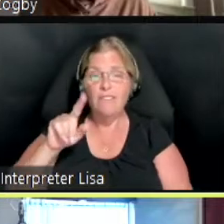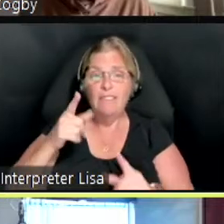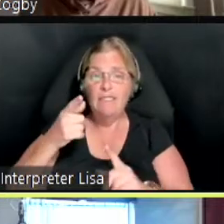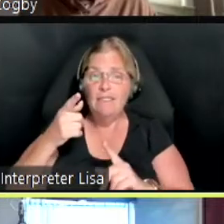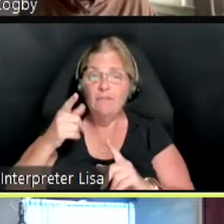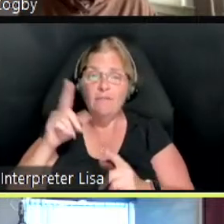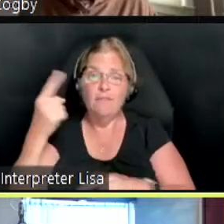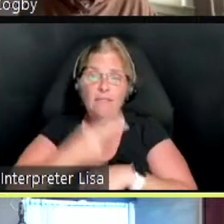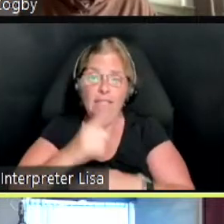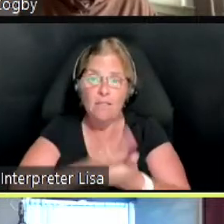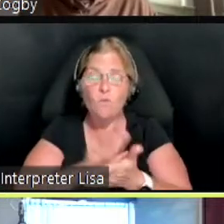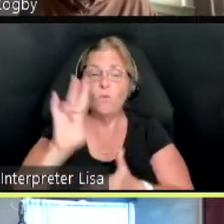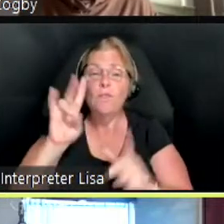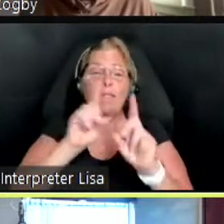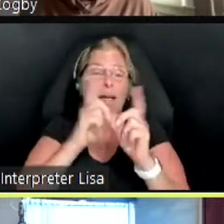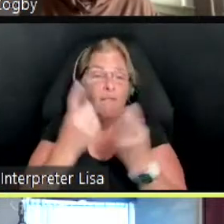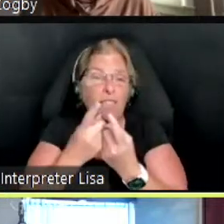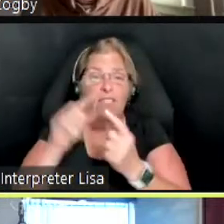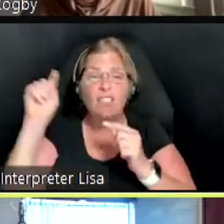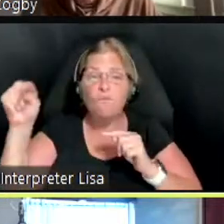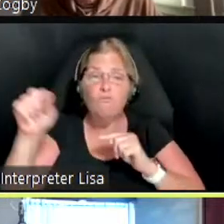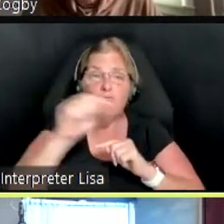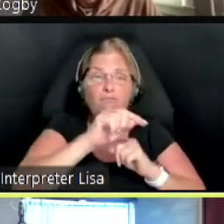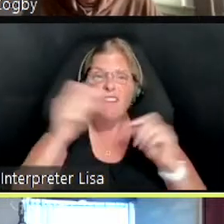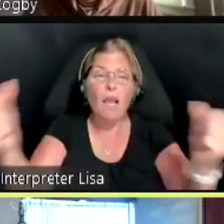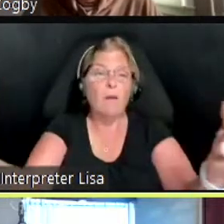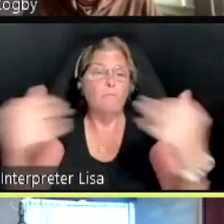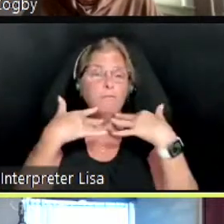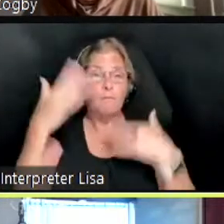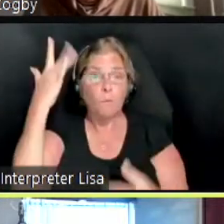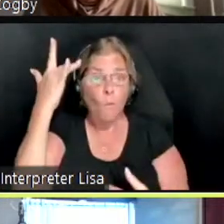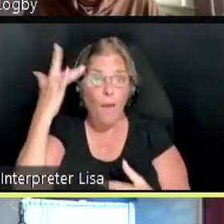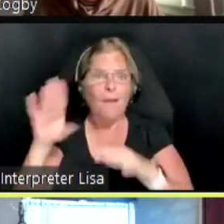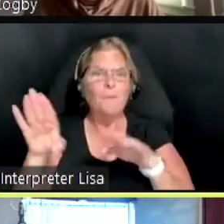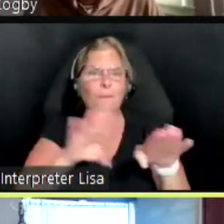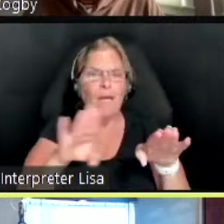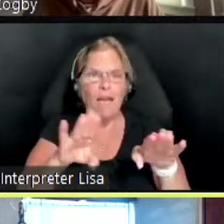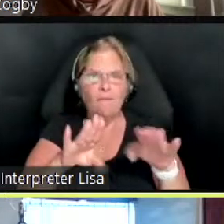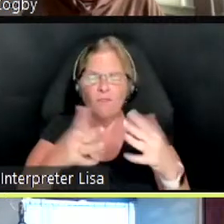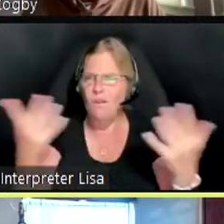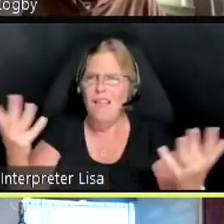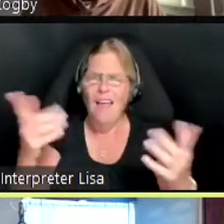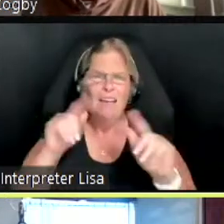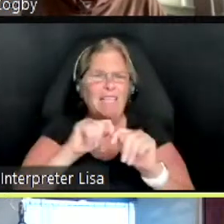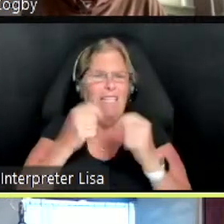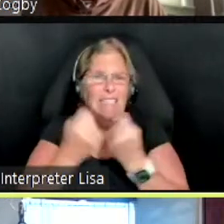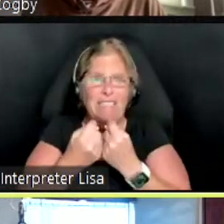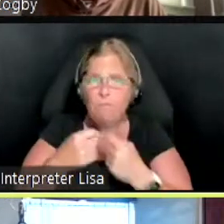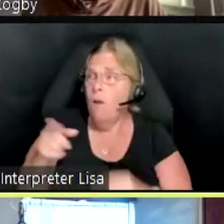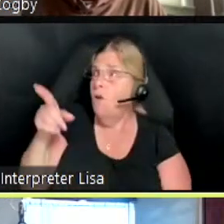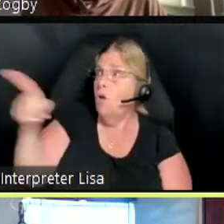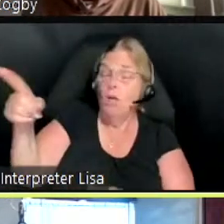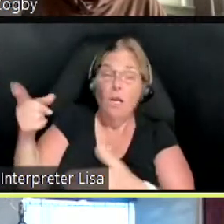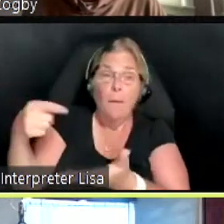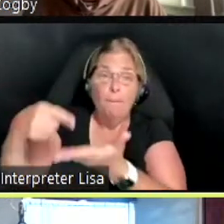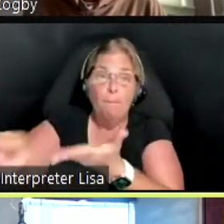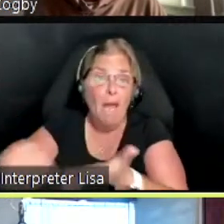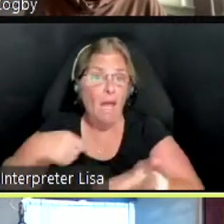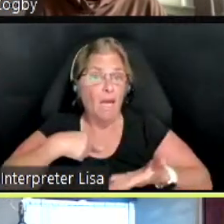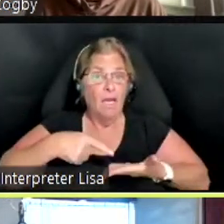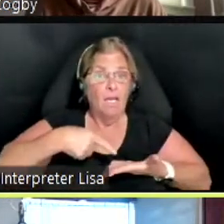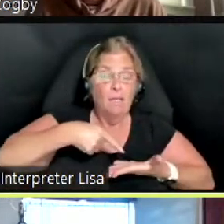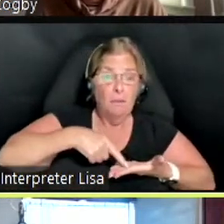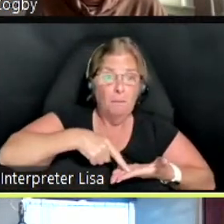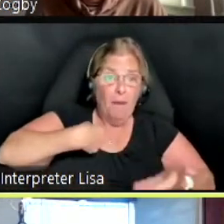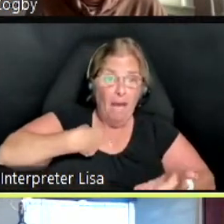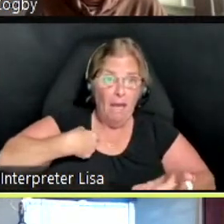and it was all because of behavior. And how do you keep a morale of a team that's getting paid the same amount of teachers? Teachers get the same